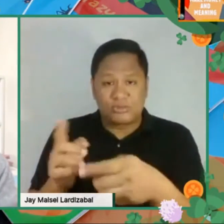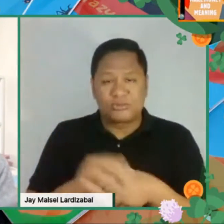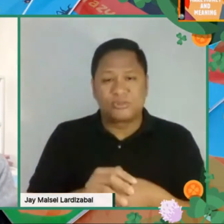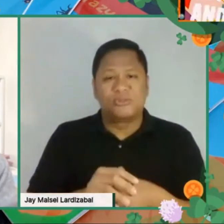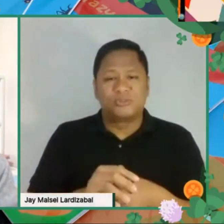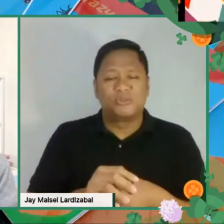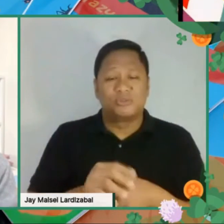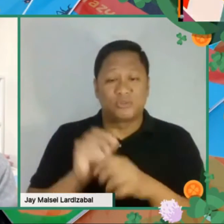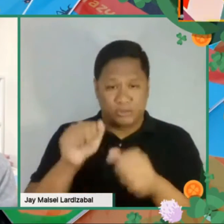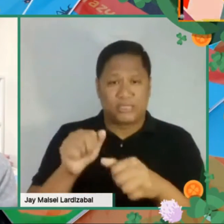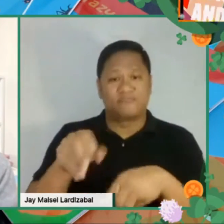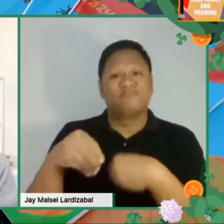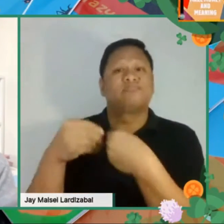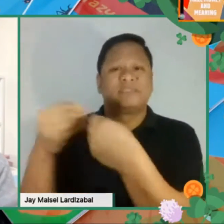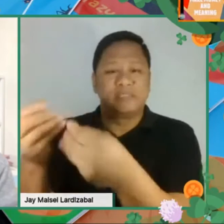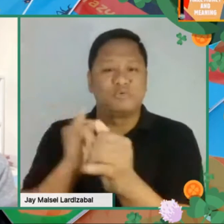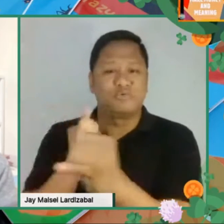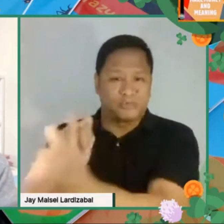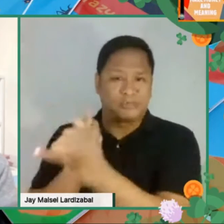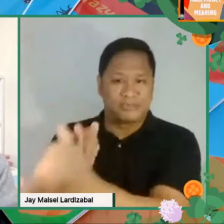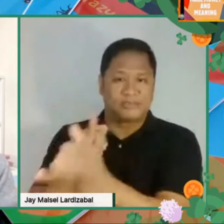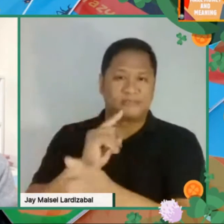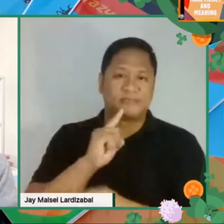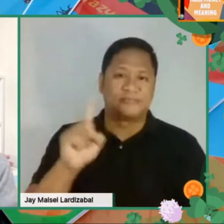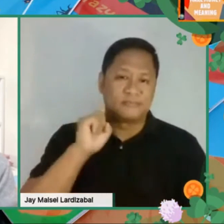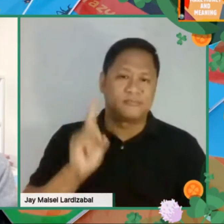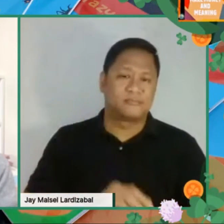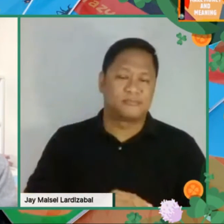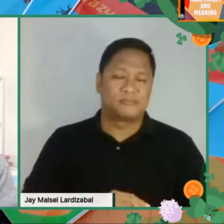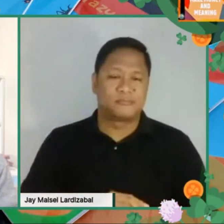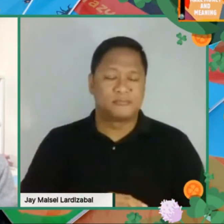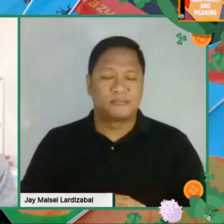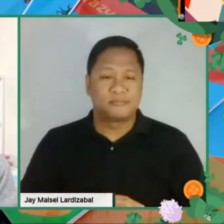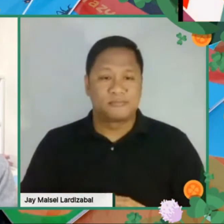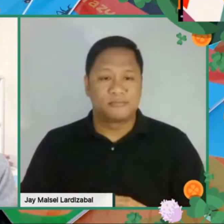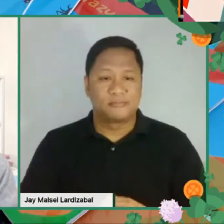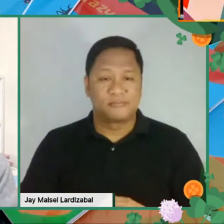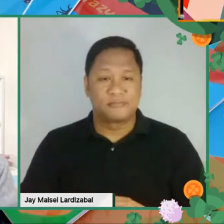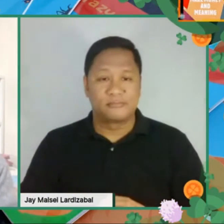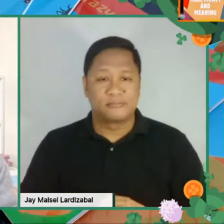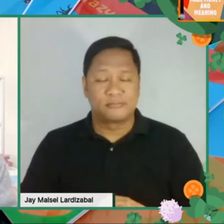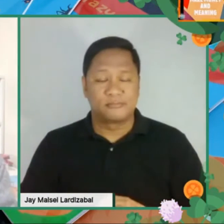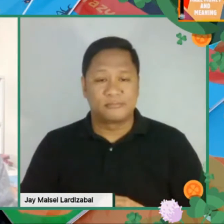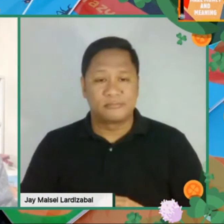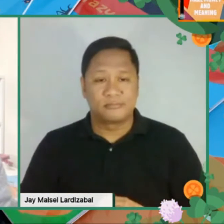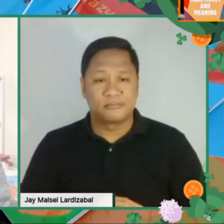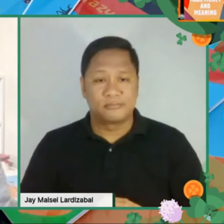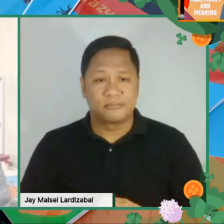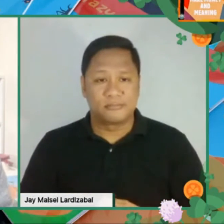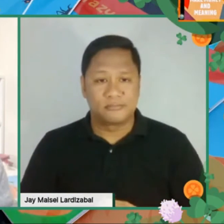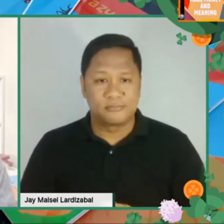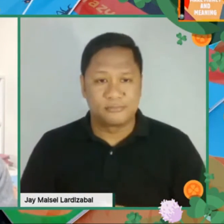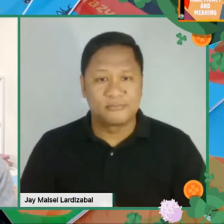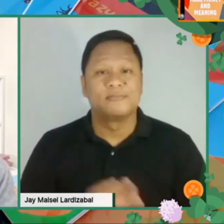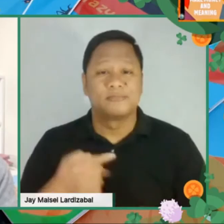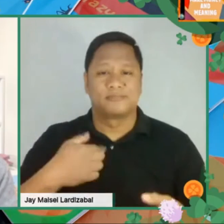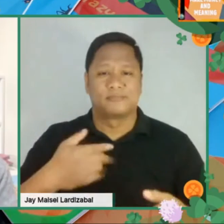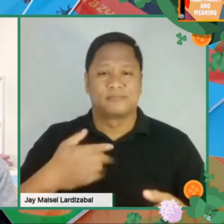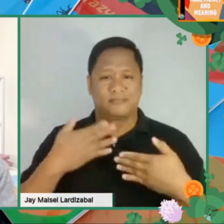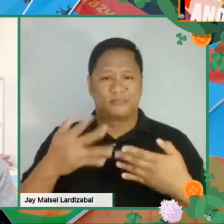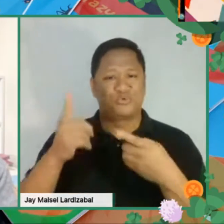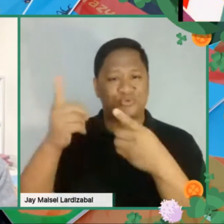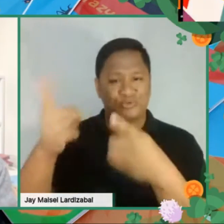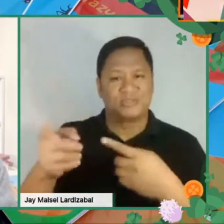deaf. Yeah. Okay. So, Yeah. Cora, Happy to Tita be a Cora, part of that project.